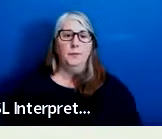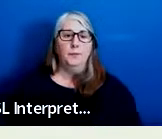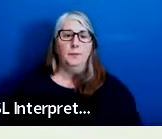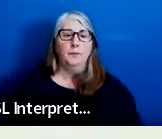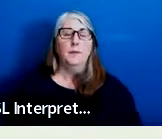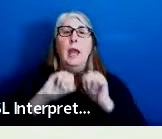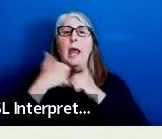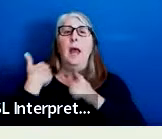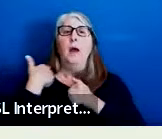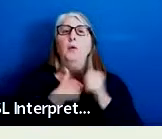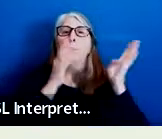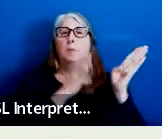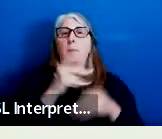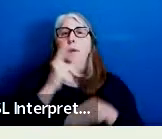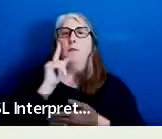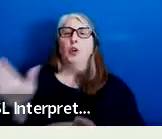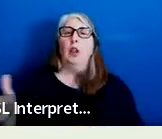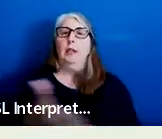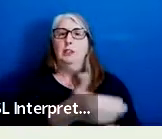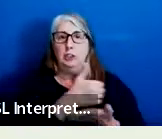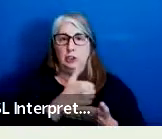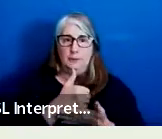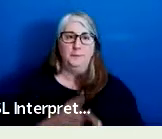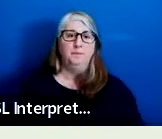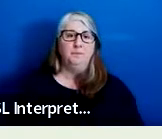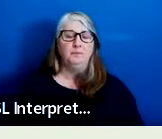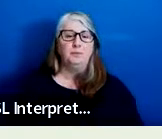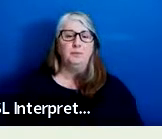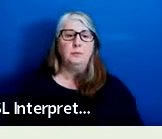How do we prepare for collection?